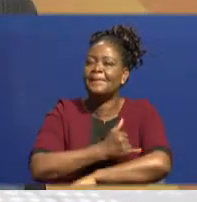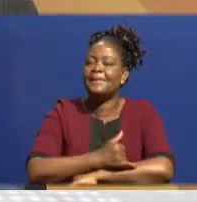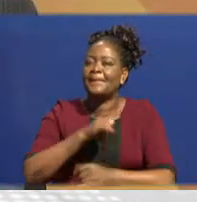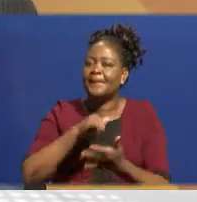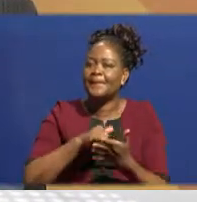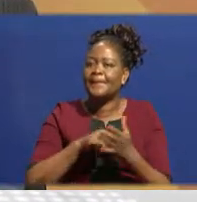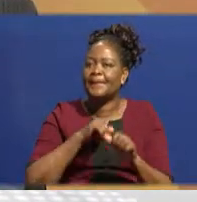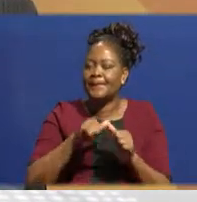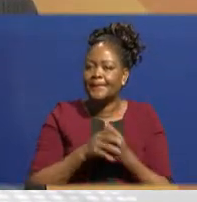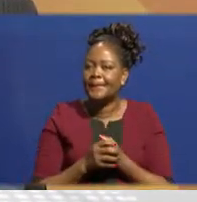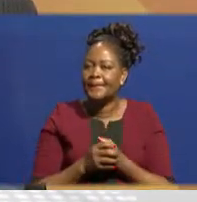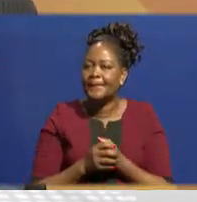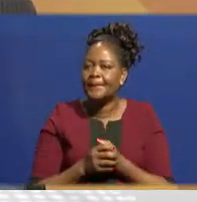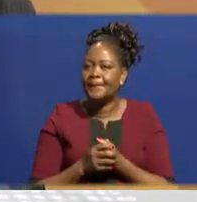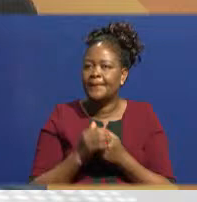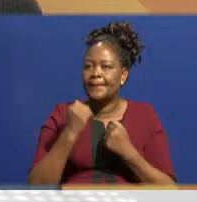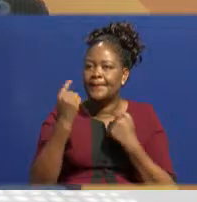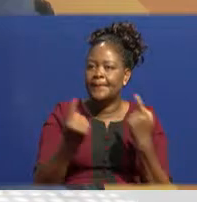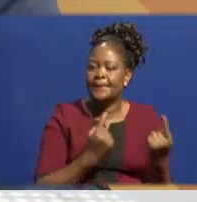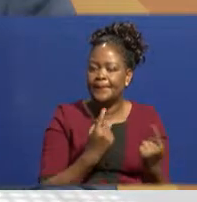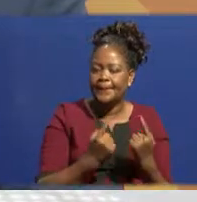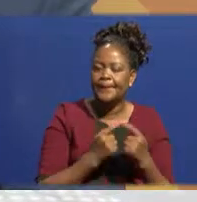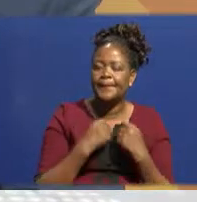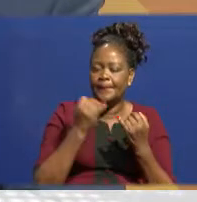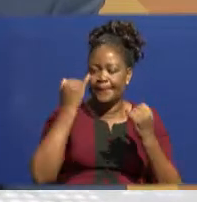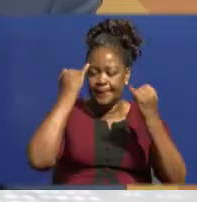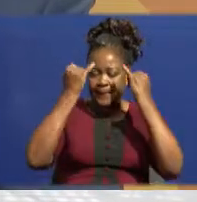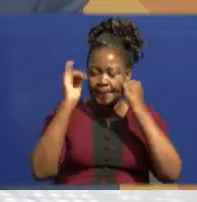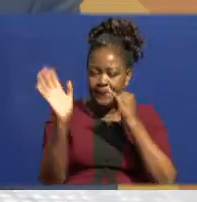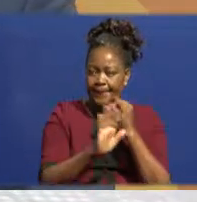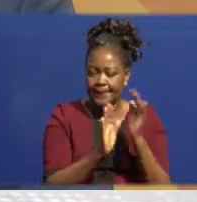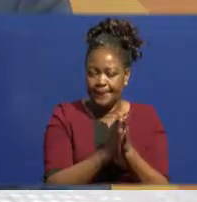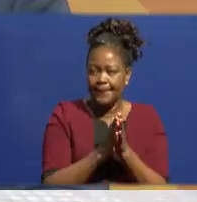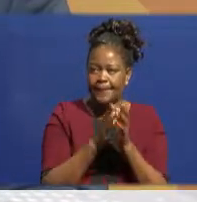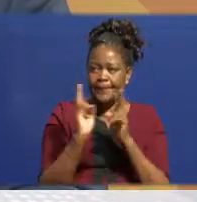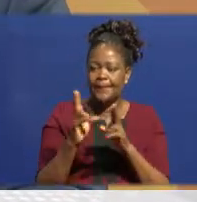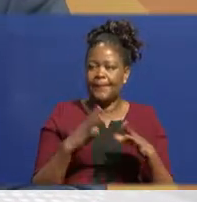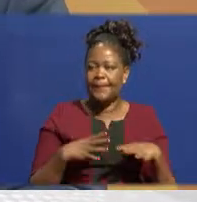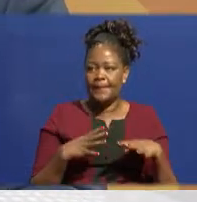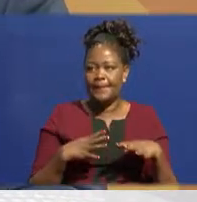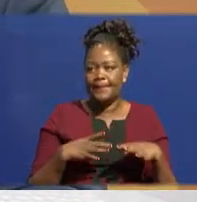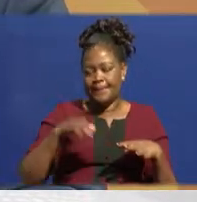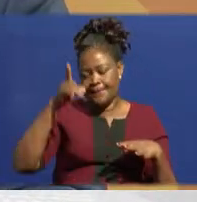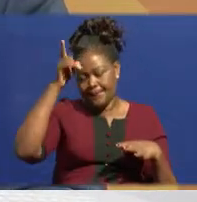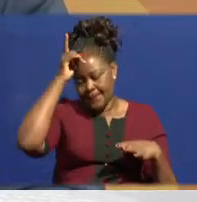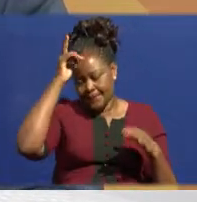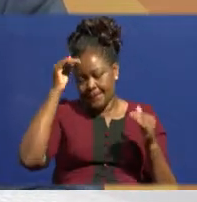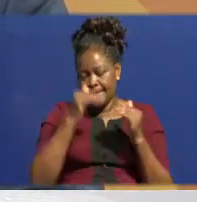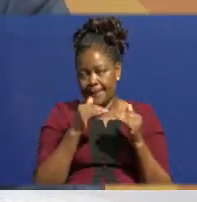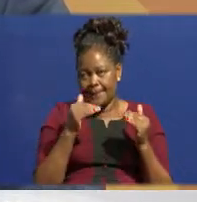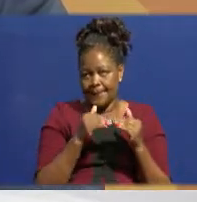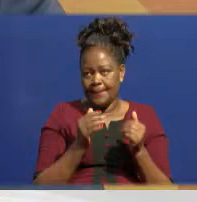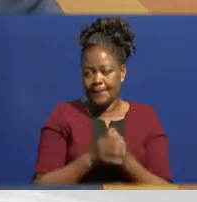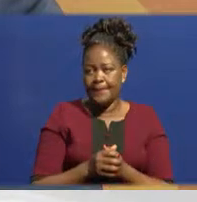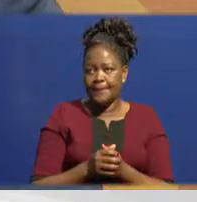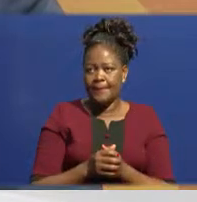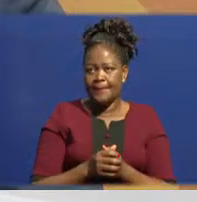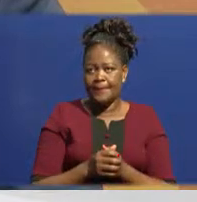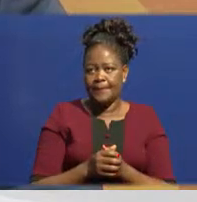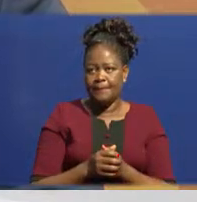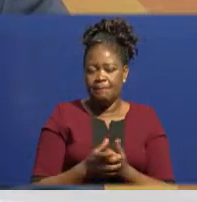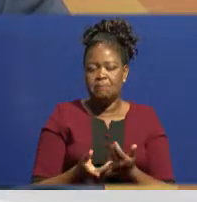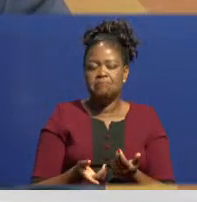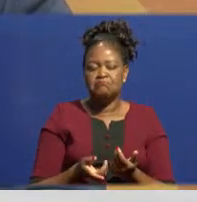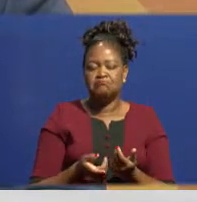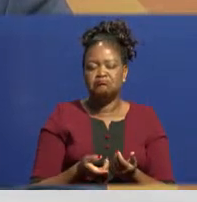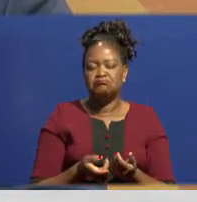in terms of coming up with ideas. And Wanjiko in this matter will be catered by the leader of opposition,